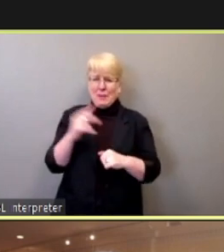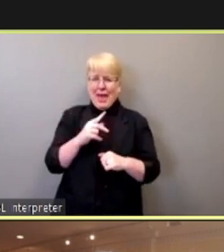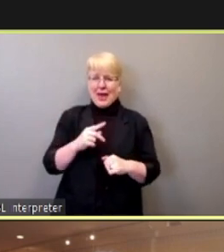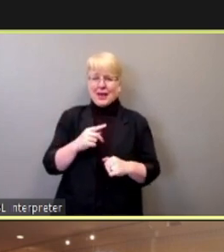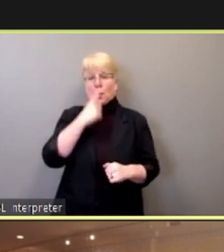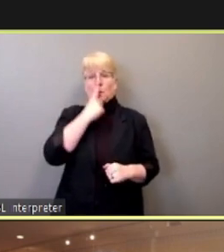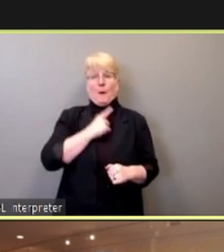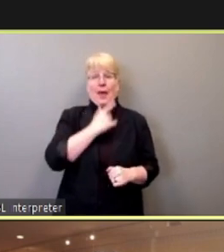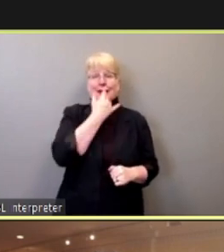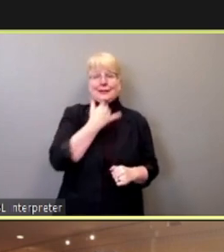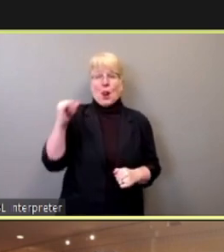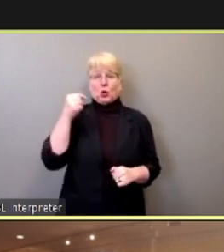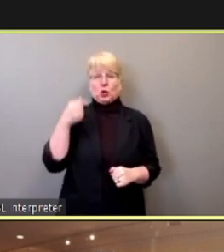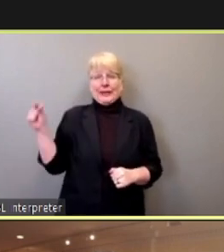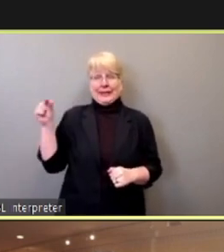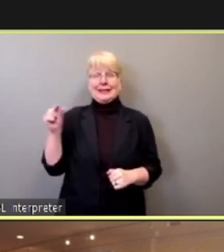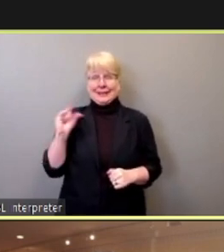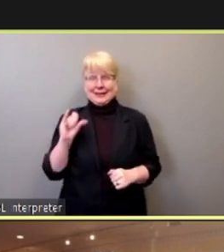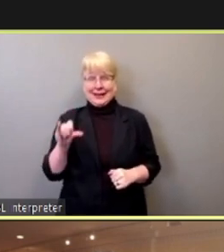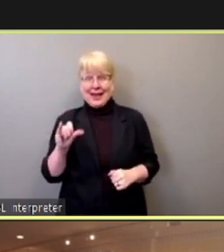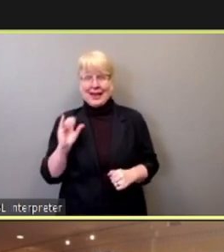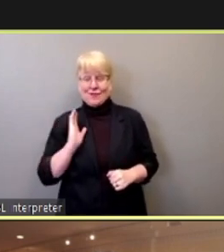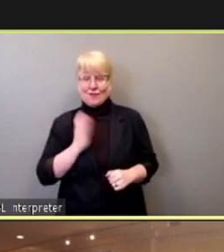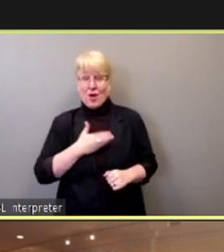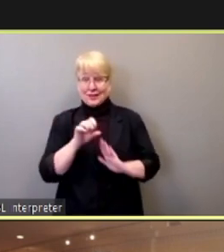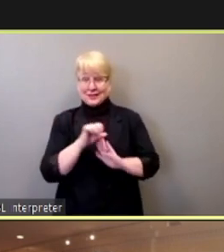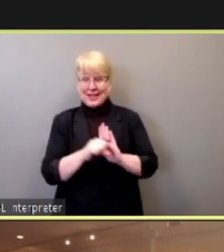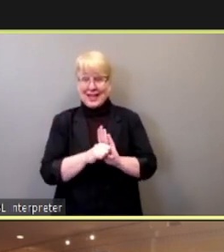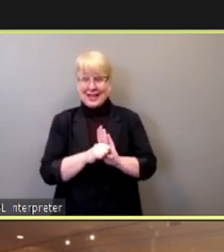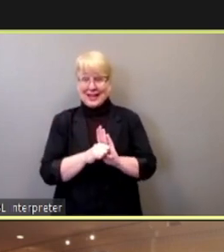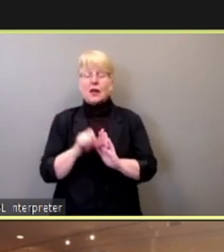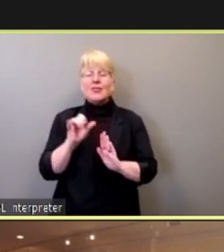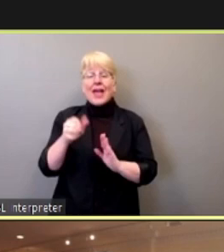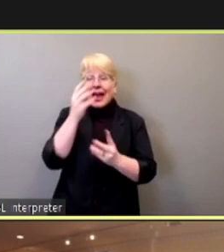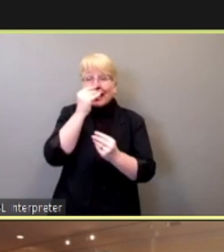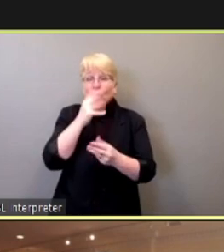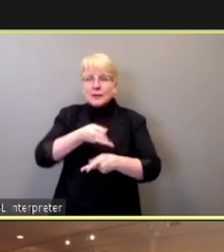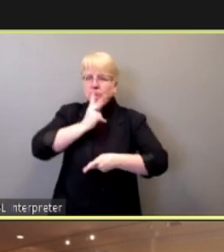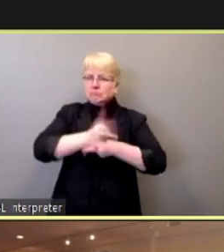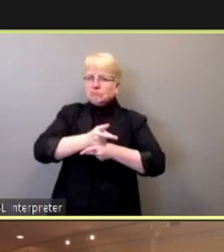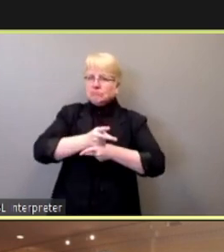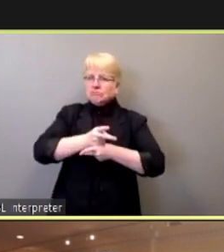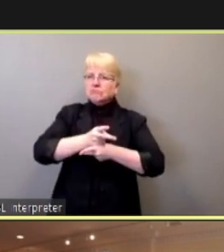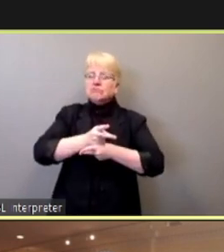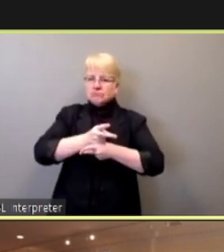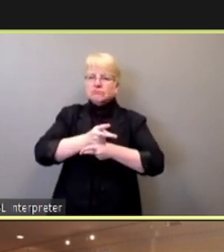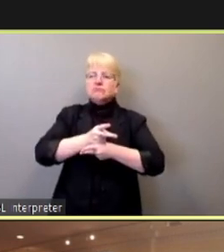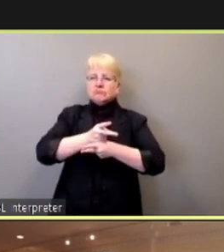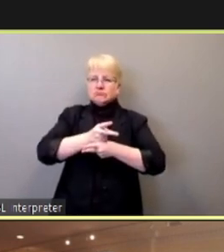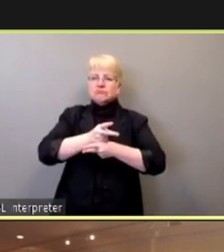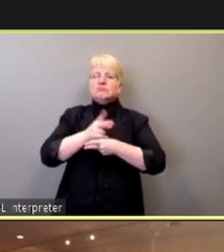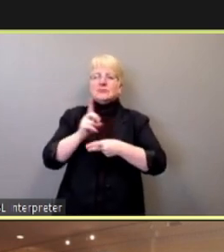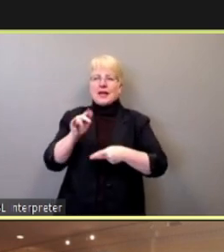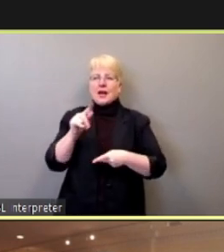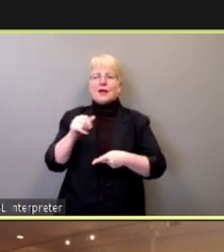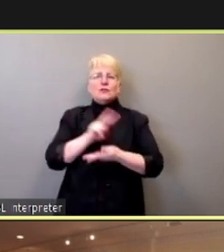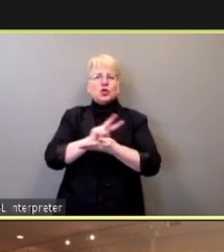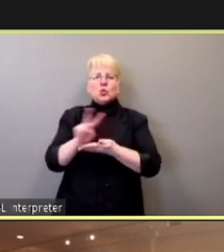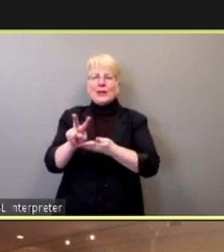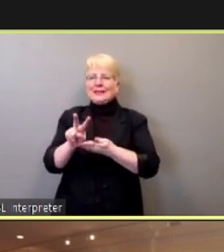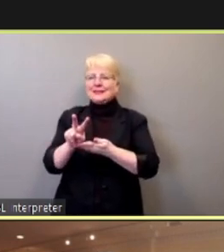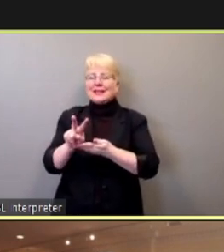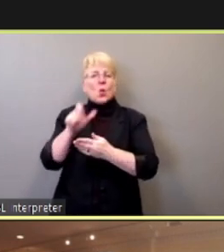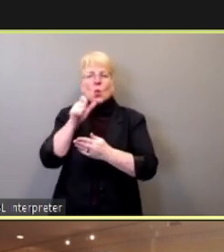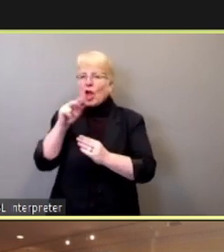about keeping the data that we're getting to be relevant to that 2-week period, nothing much older, so we can get the